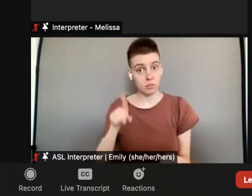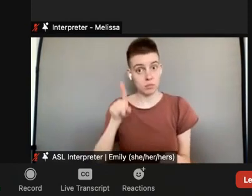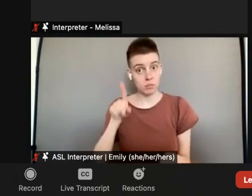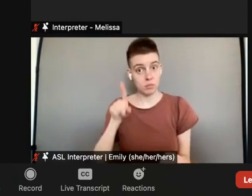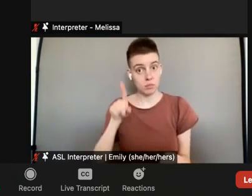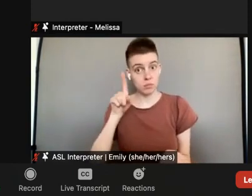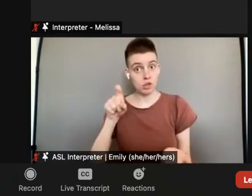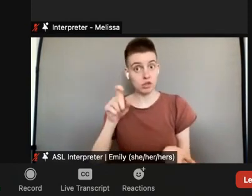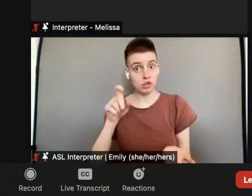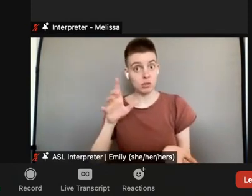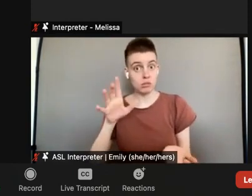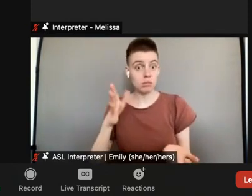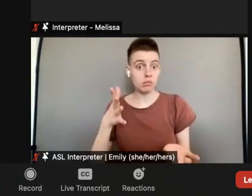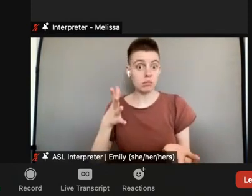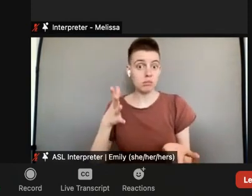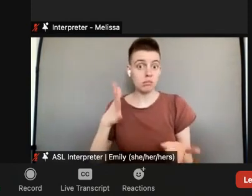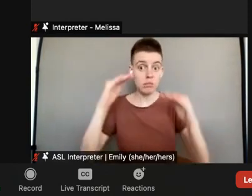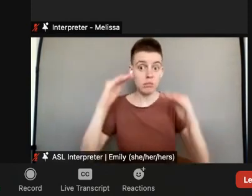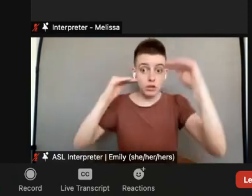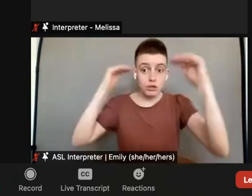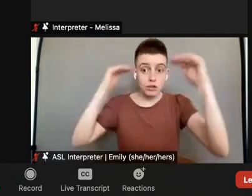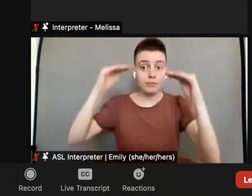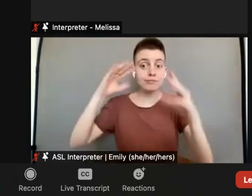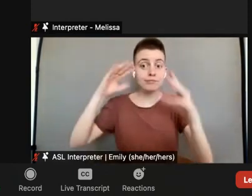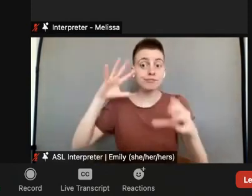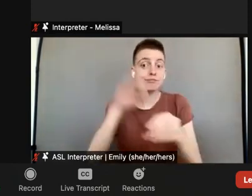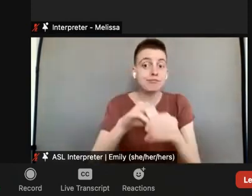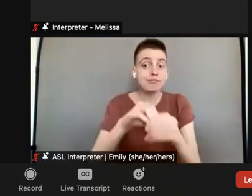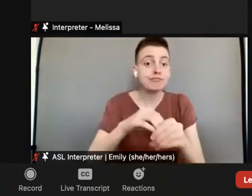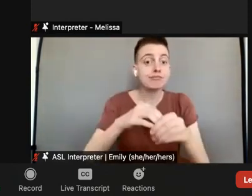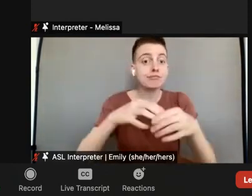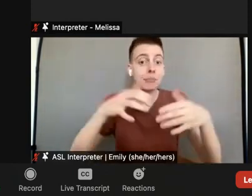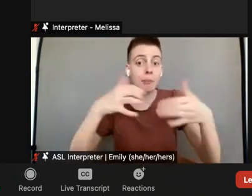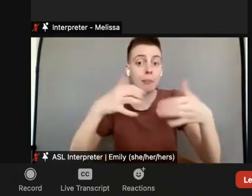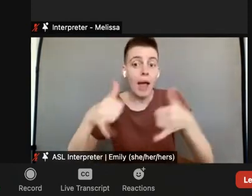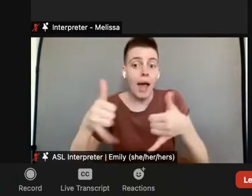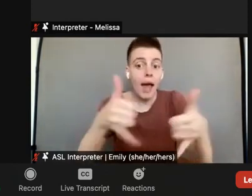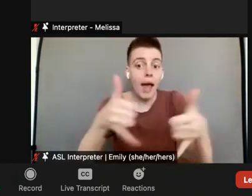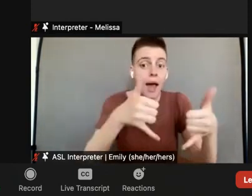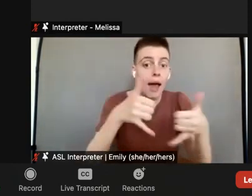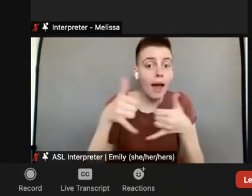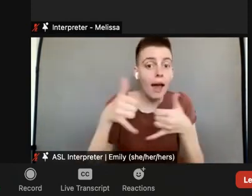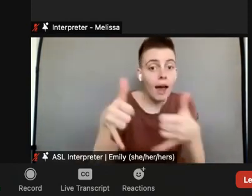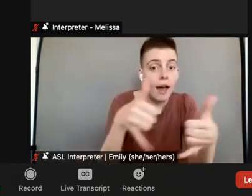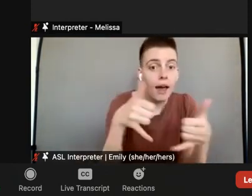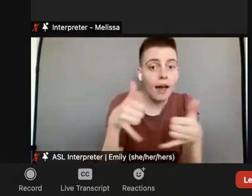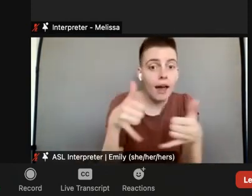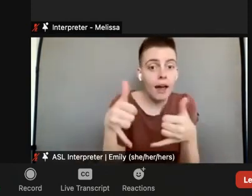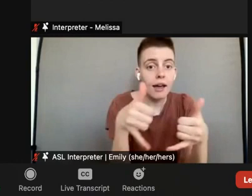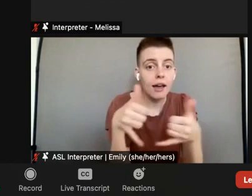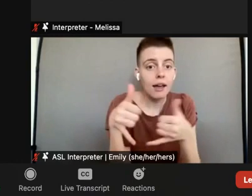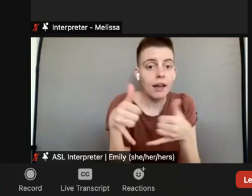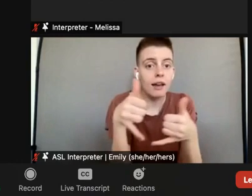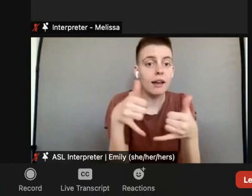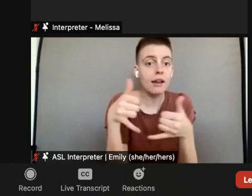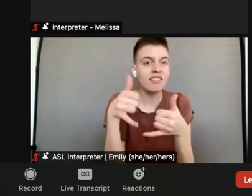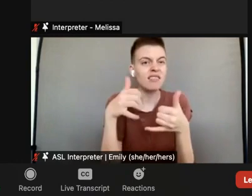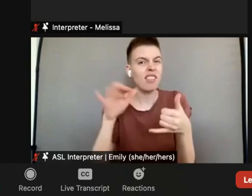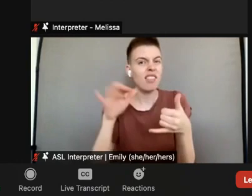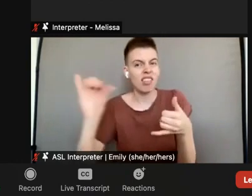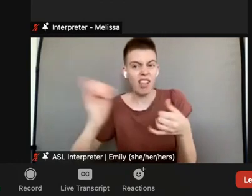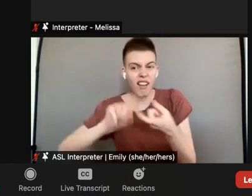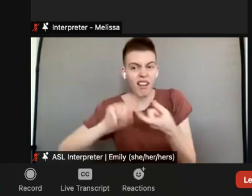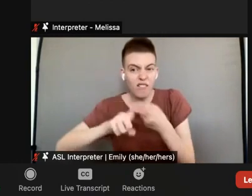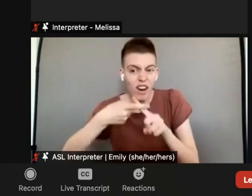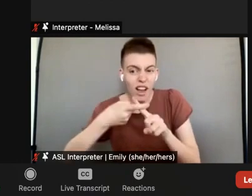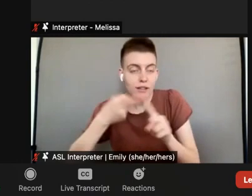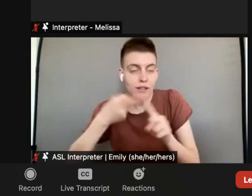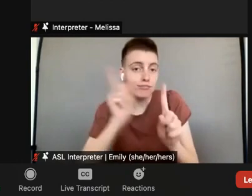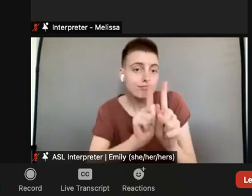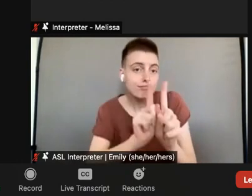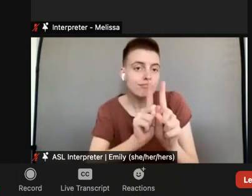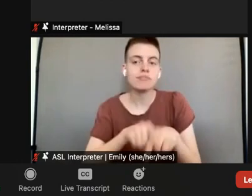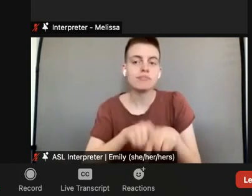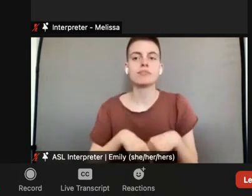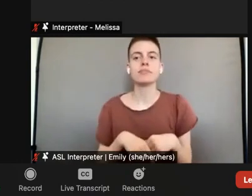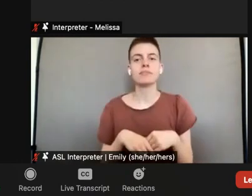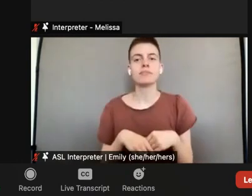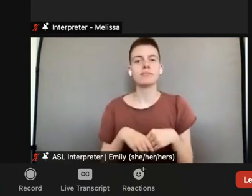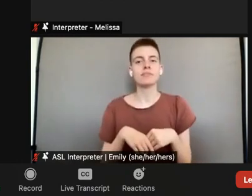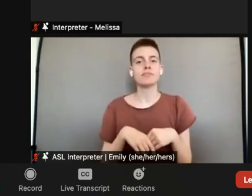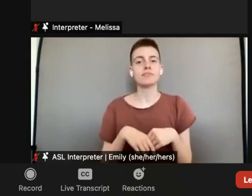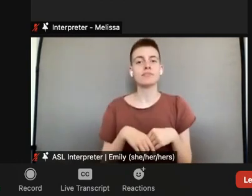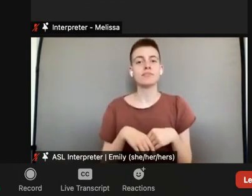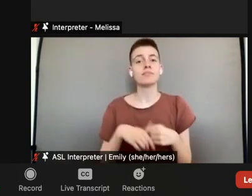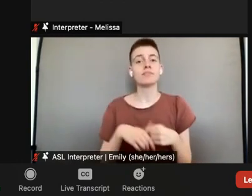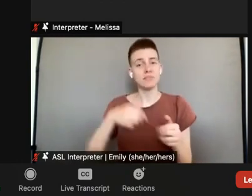child and just play with? Because remember I said the little girl didn't actually speak